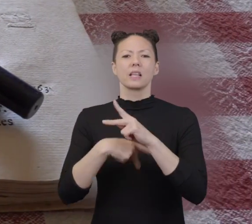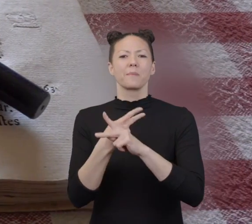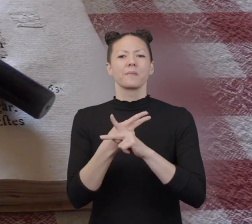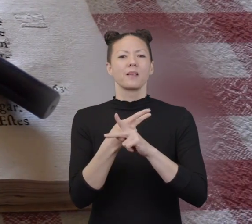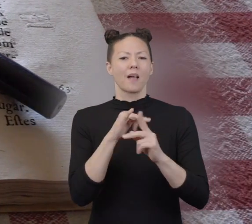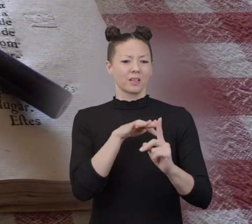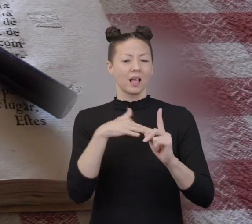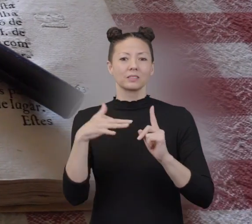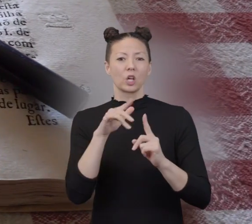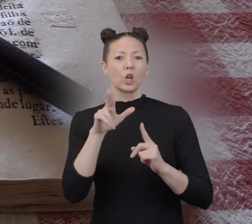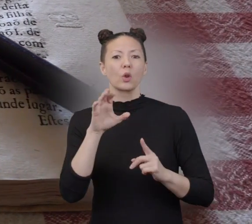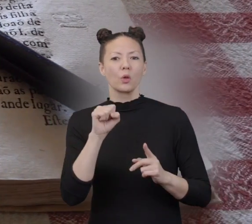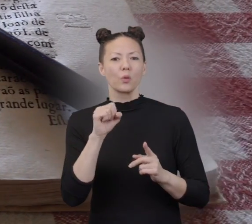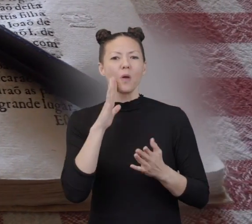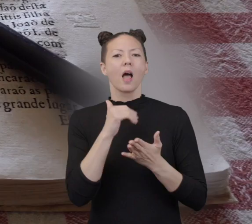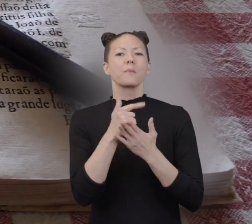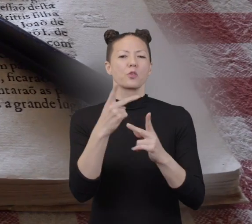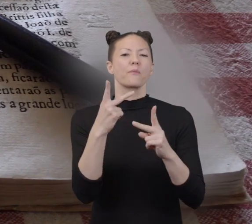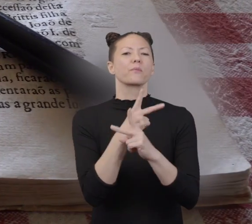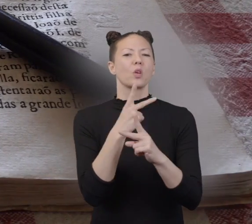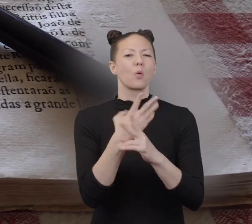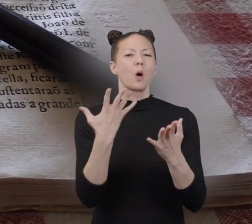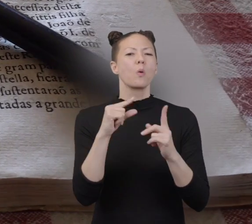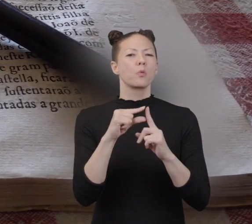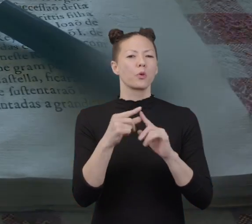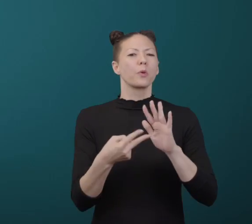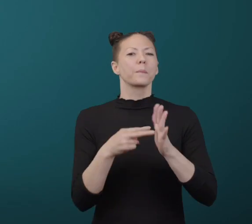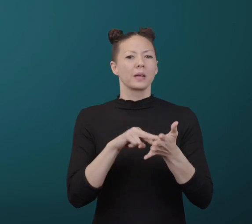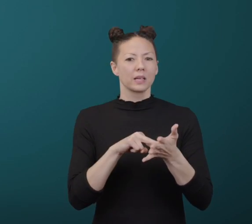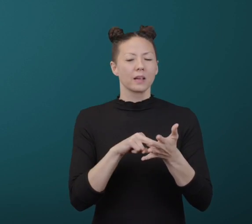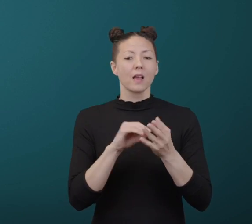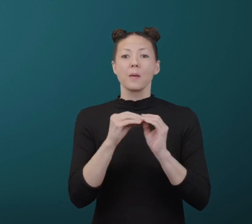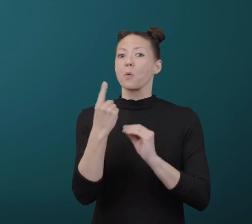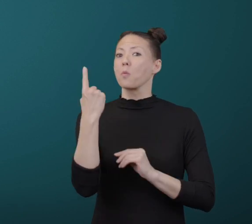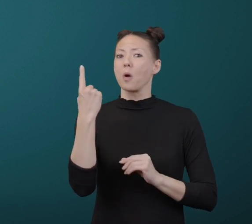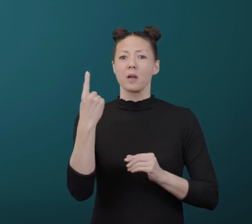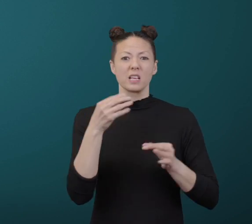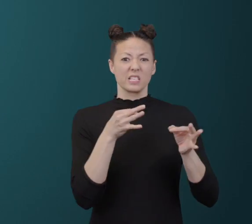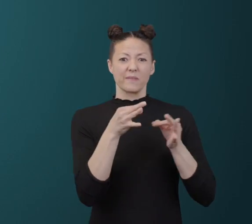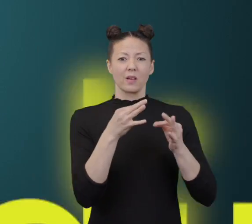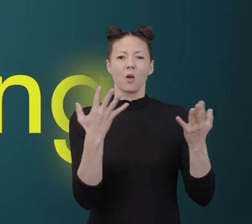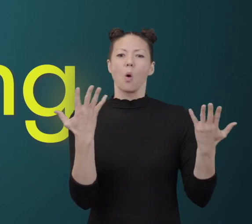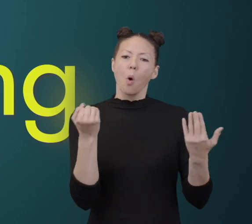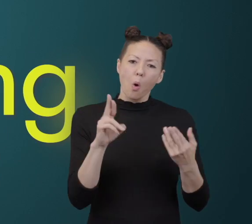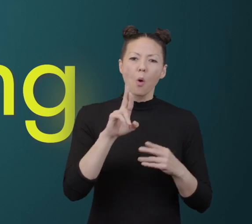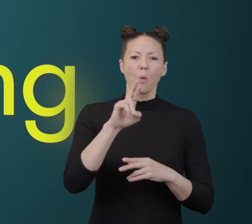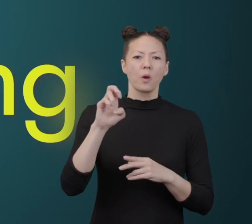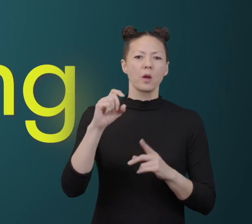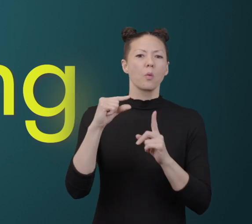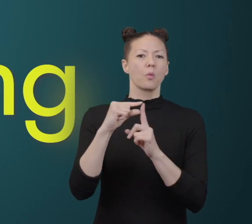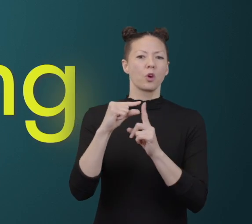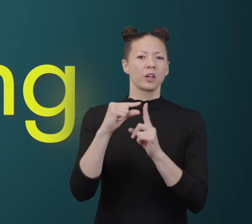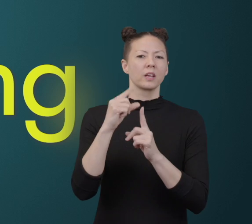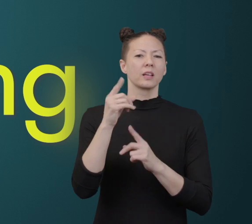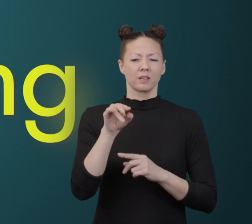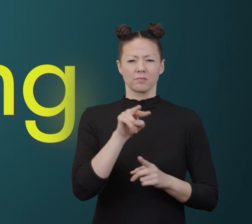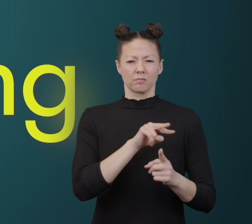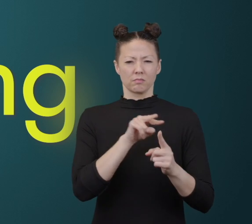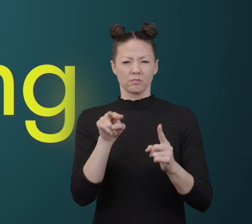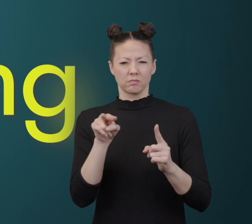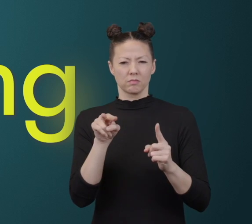to help you figure out the word's meaning. Number 1, definition or